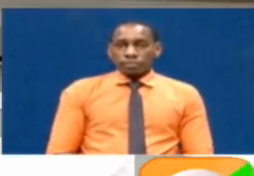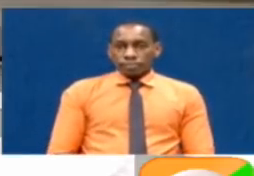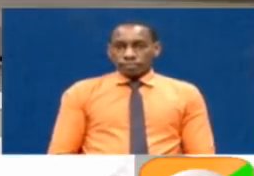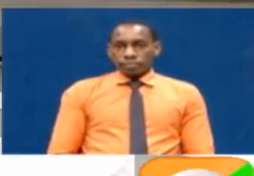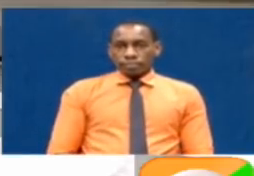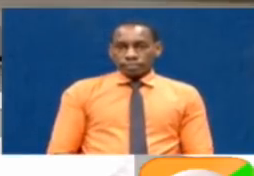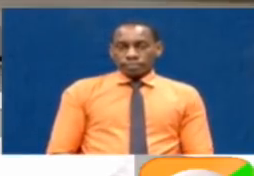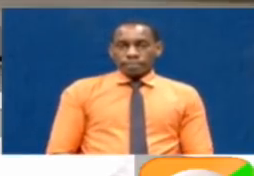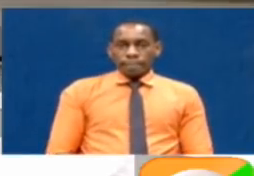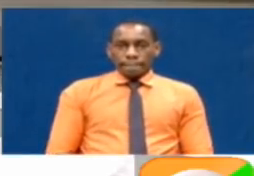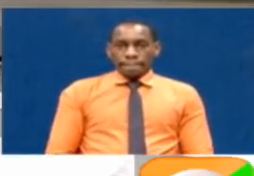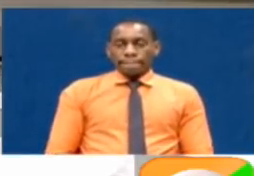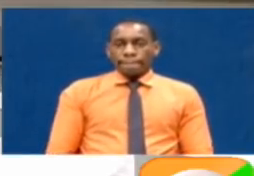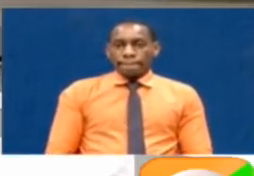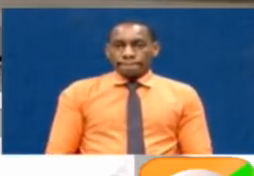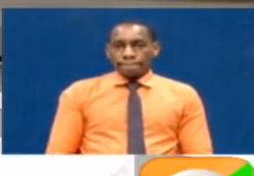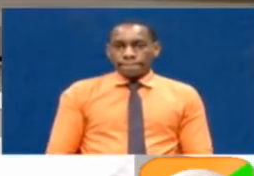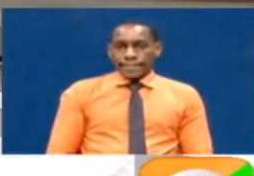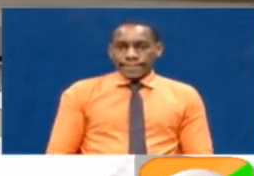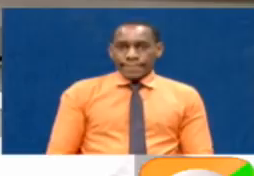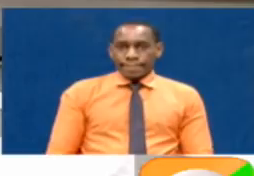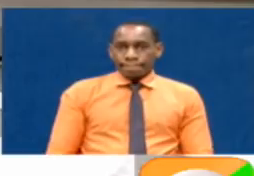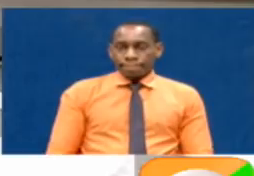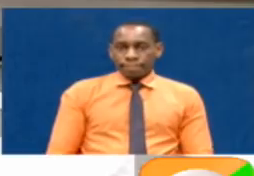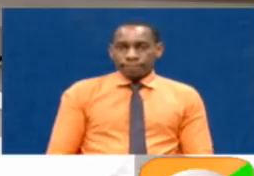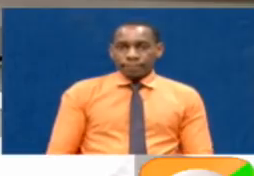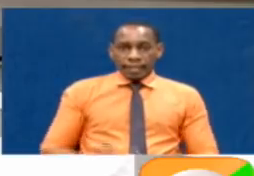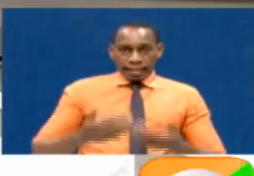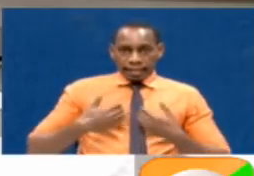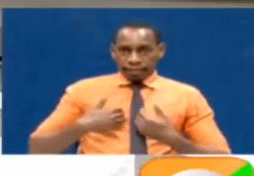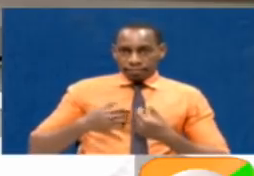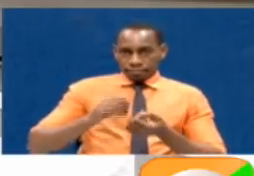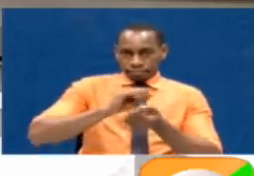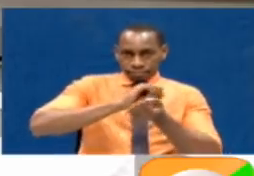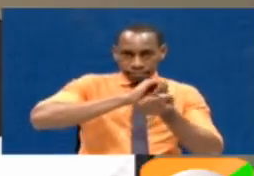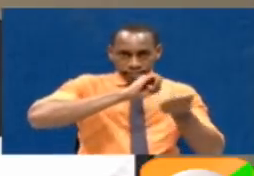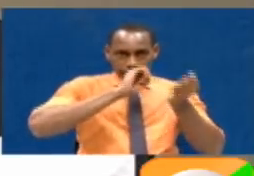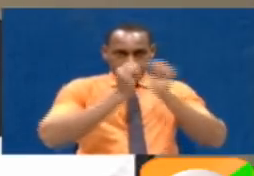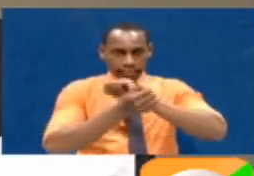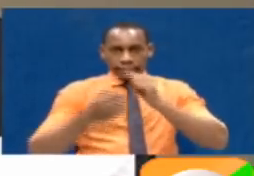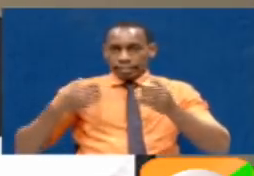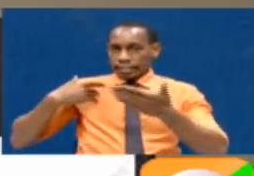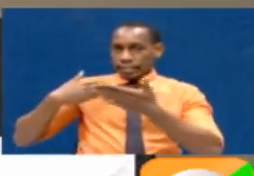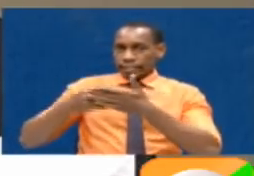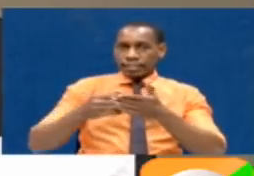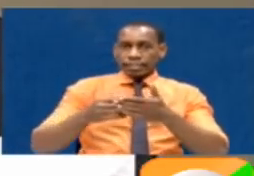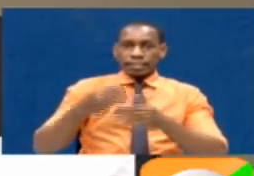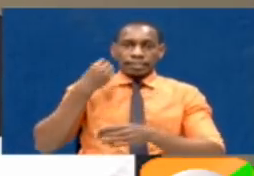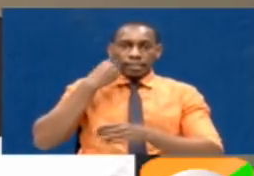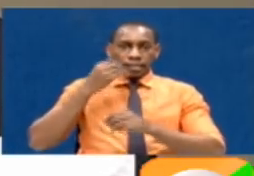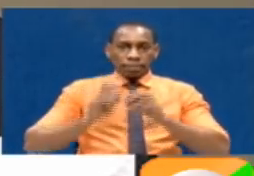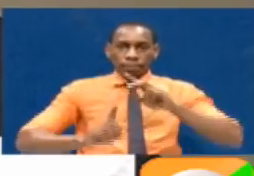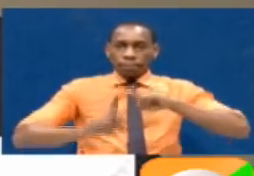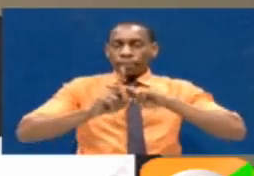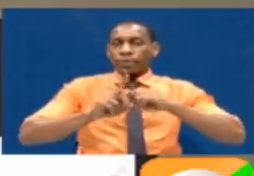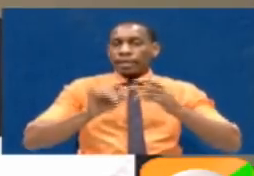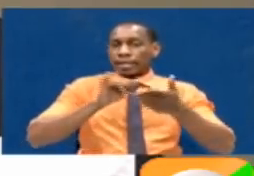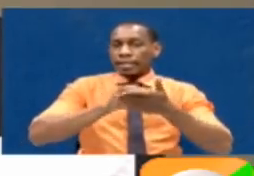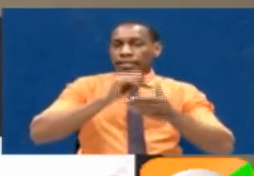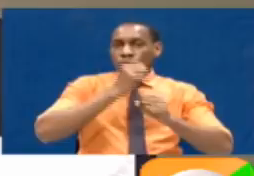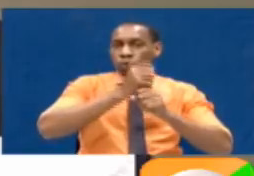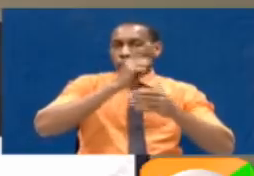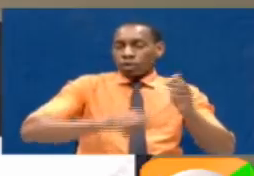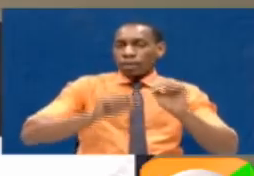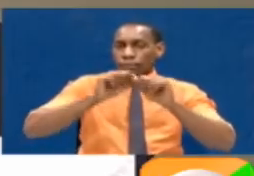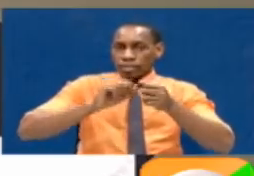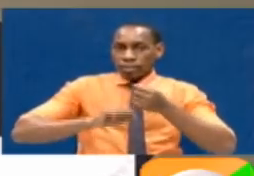So, Victoria, one of the elements that we have really shifted since the crisis emerged is to ensure that we